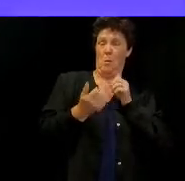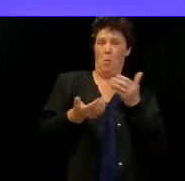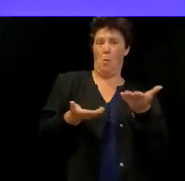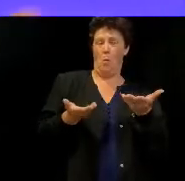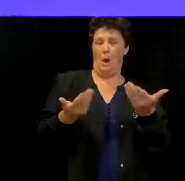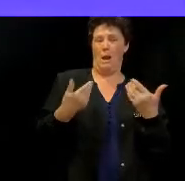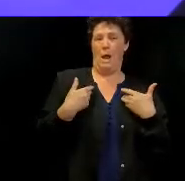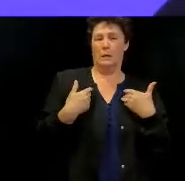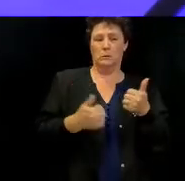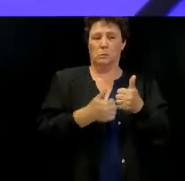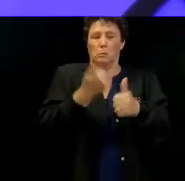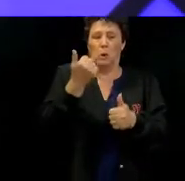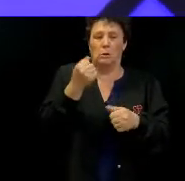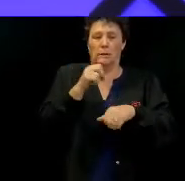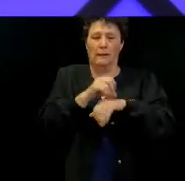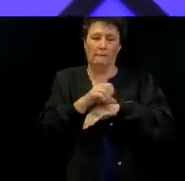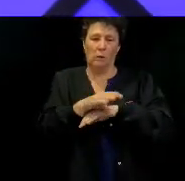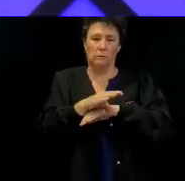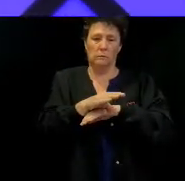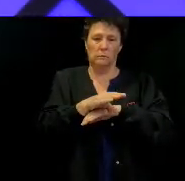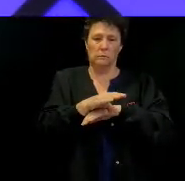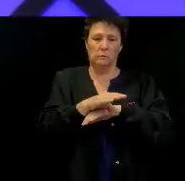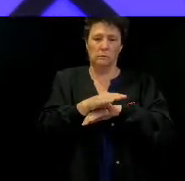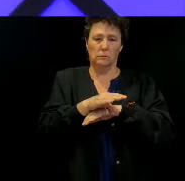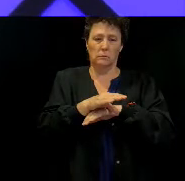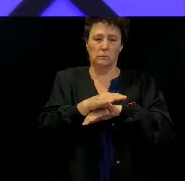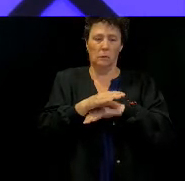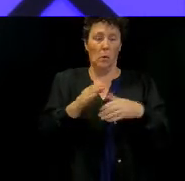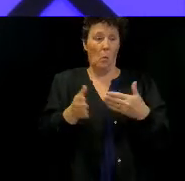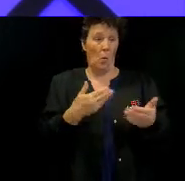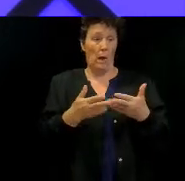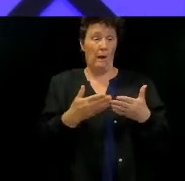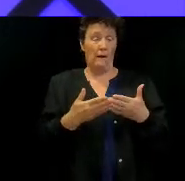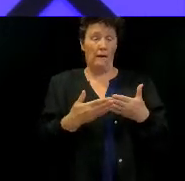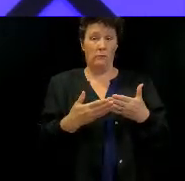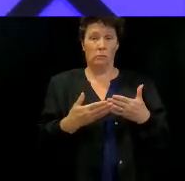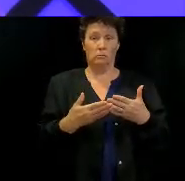Let me say that again. Whatever comes after my butt.